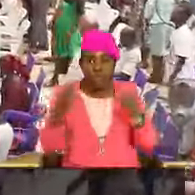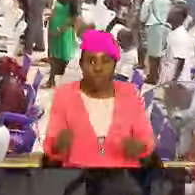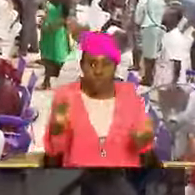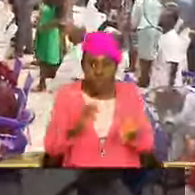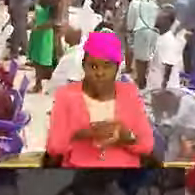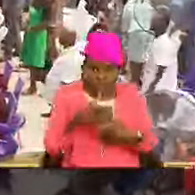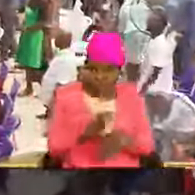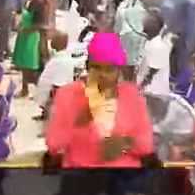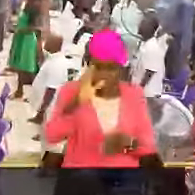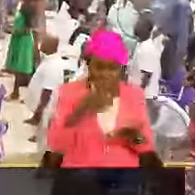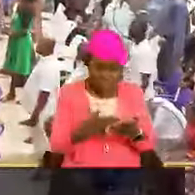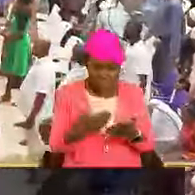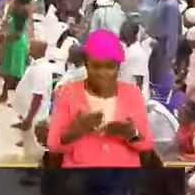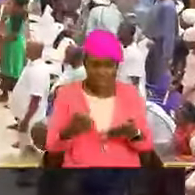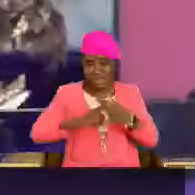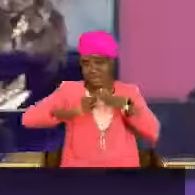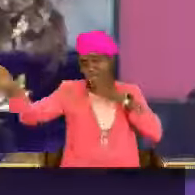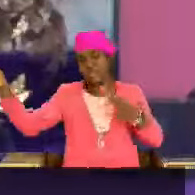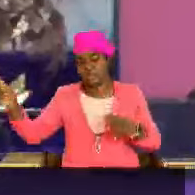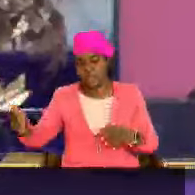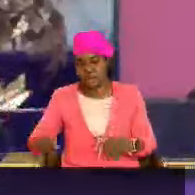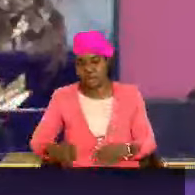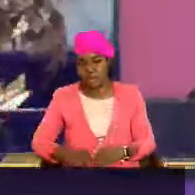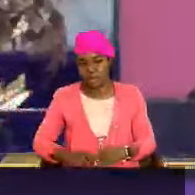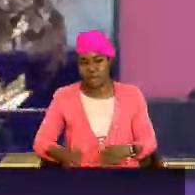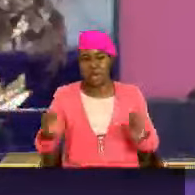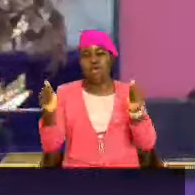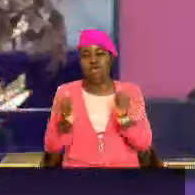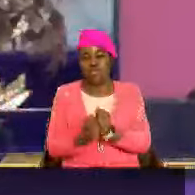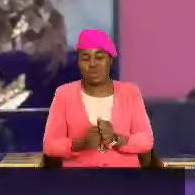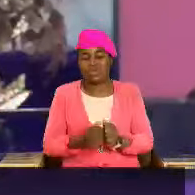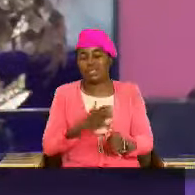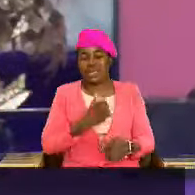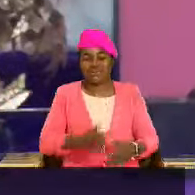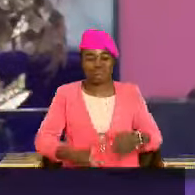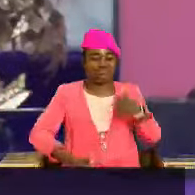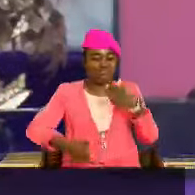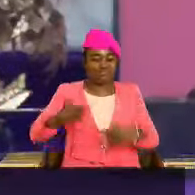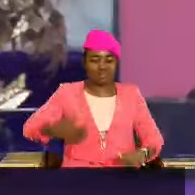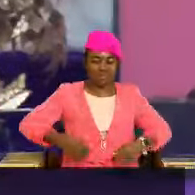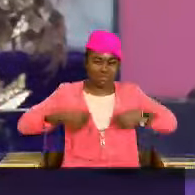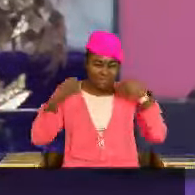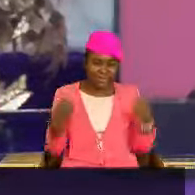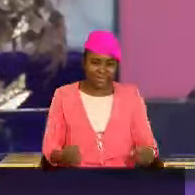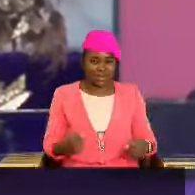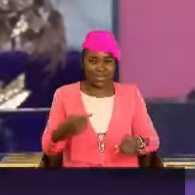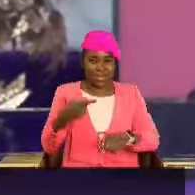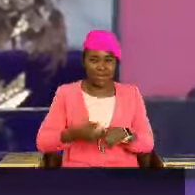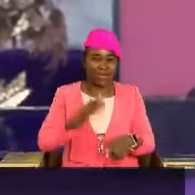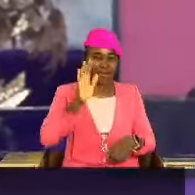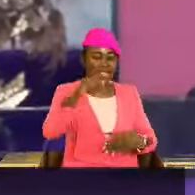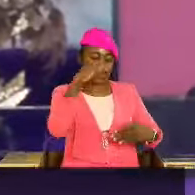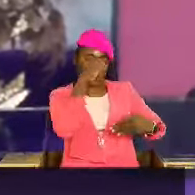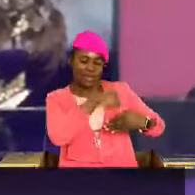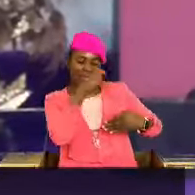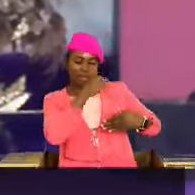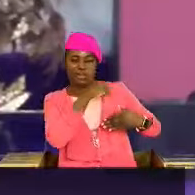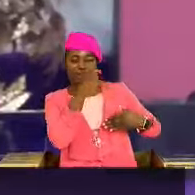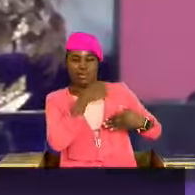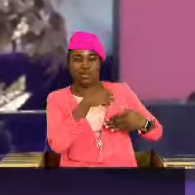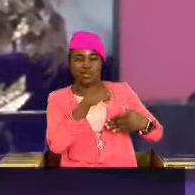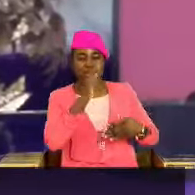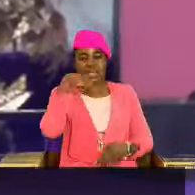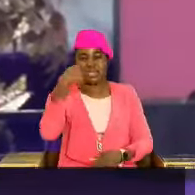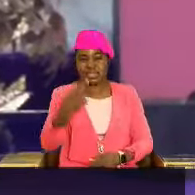a massive spiritual energy from your inner man say this one